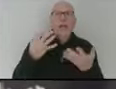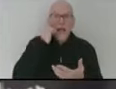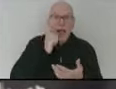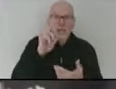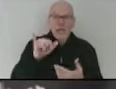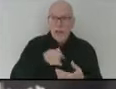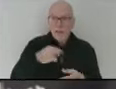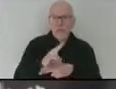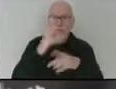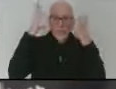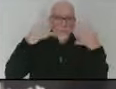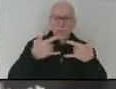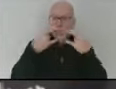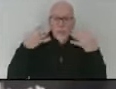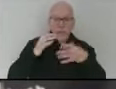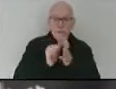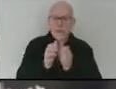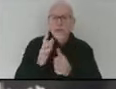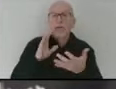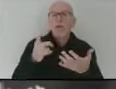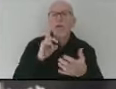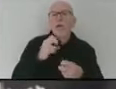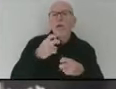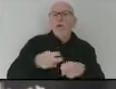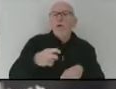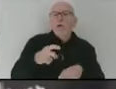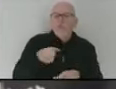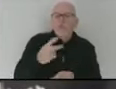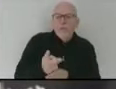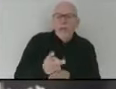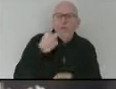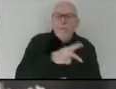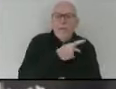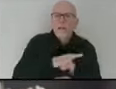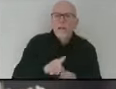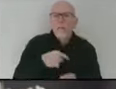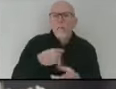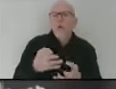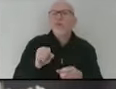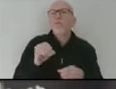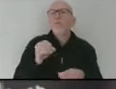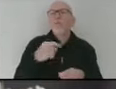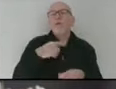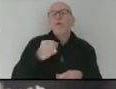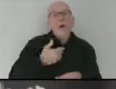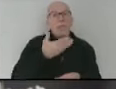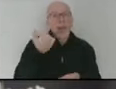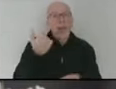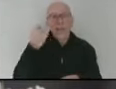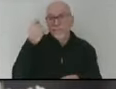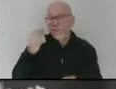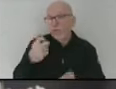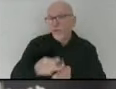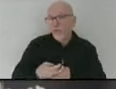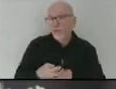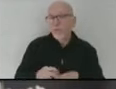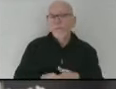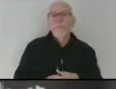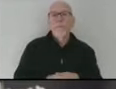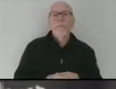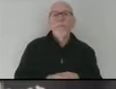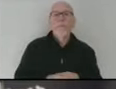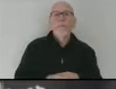day, makes it incredibly difficult to provide the care that we like to for patients. So we're doing our very best, but it is very hard. And